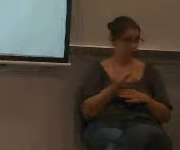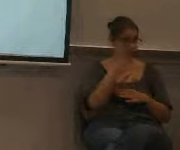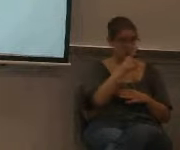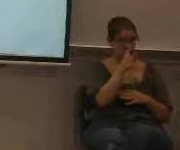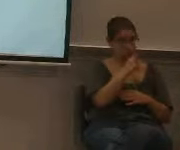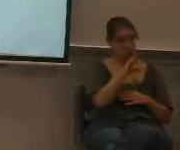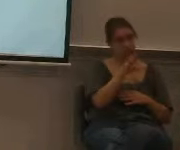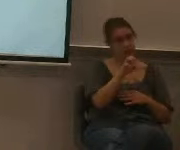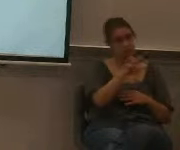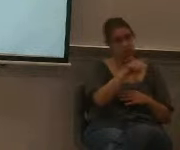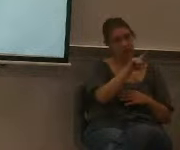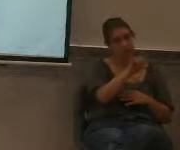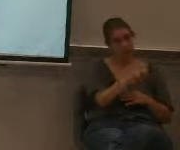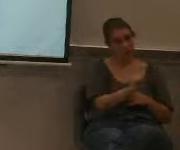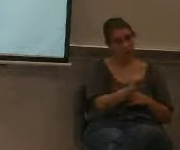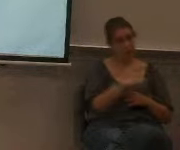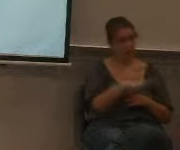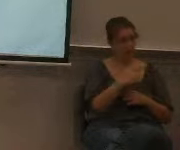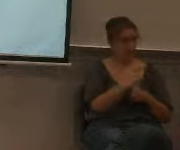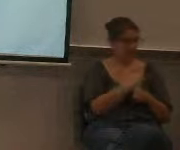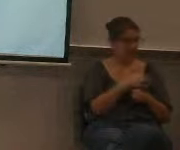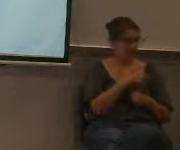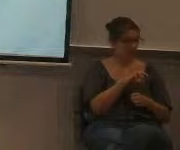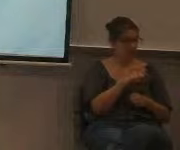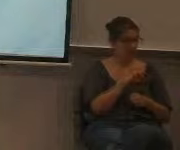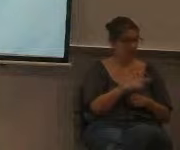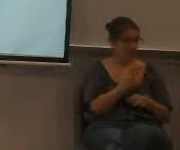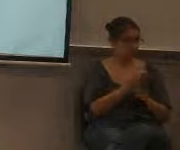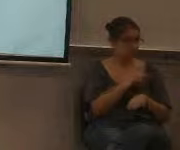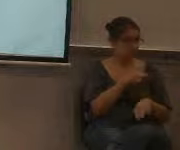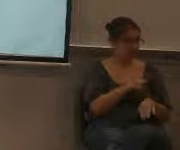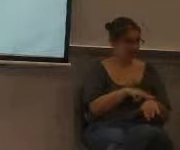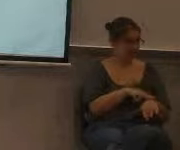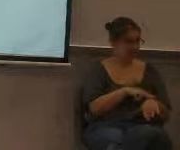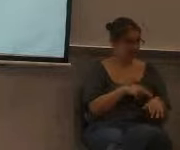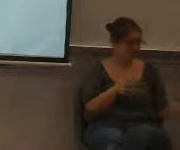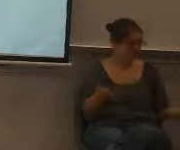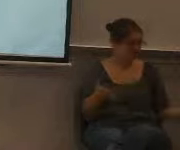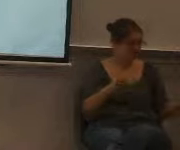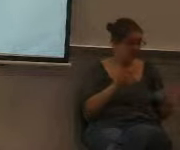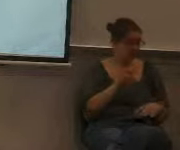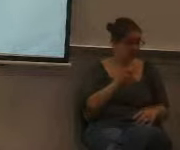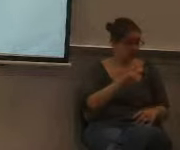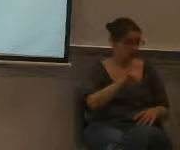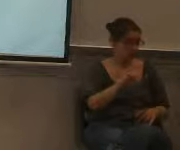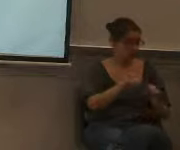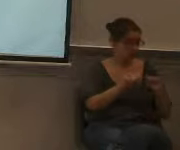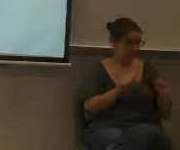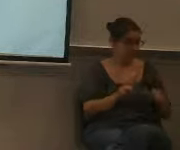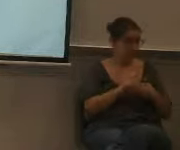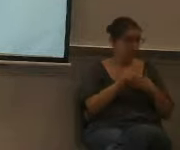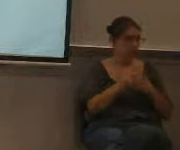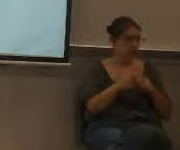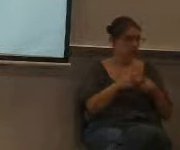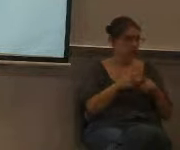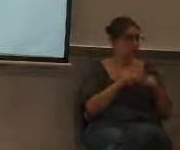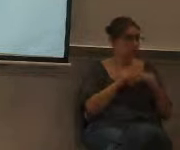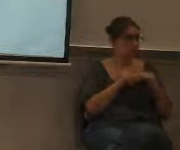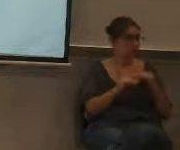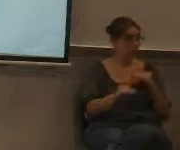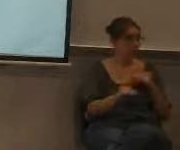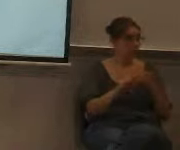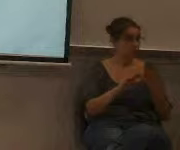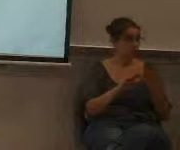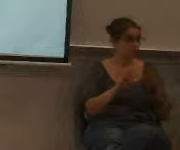artificial fertilizers or created fertilizers. They could just use a natural fertile system. It led to a stable civilization